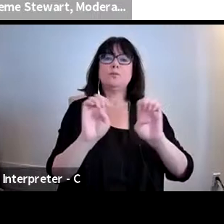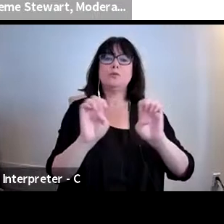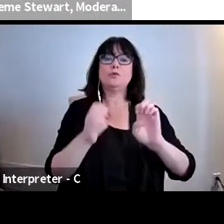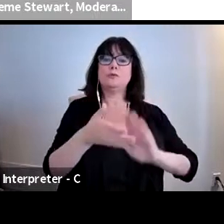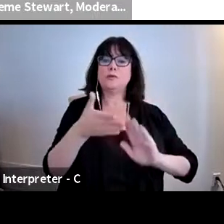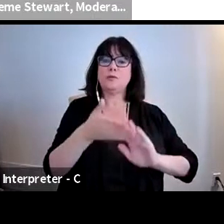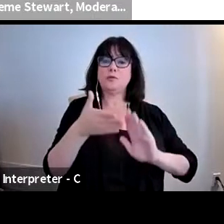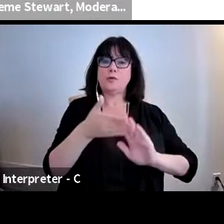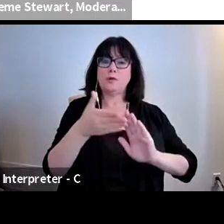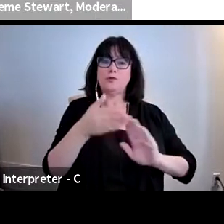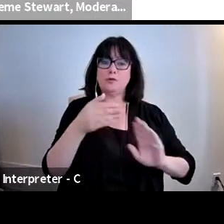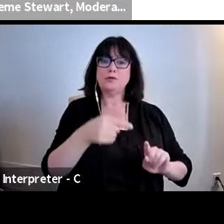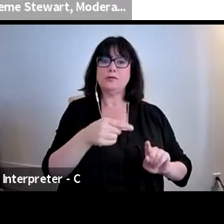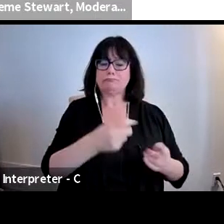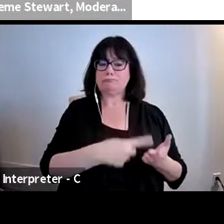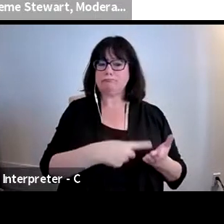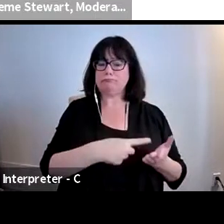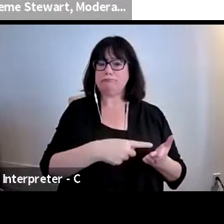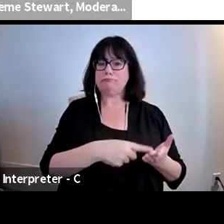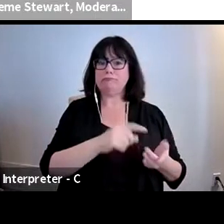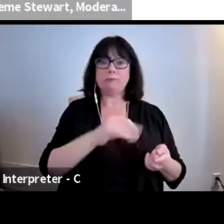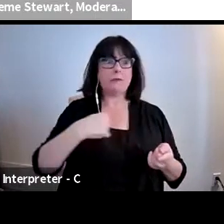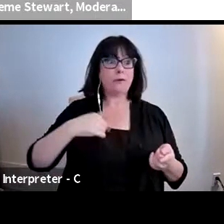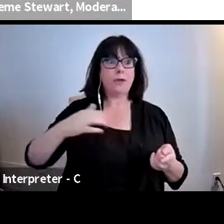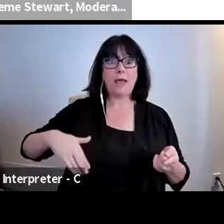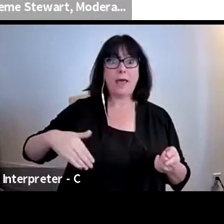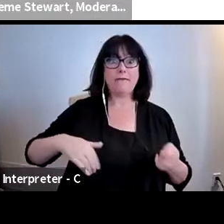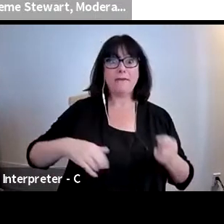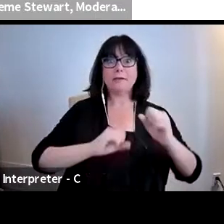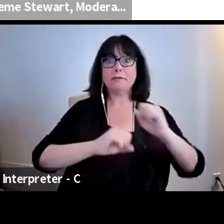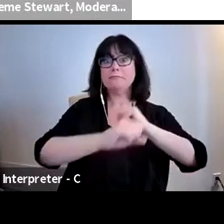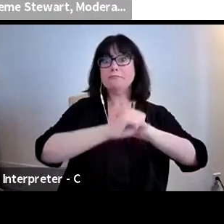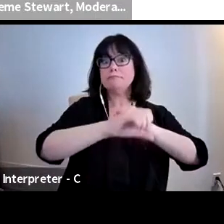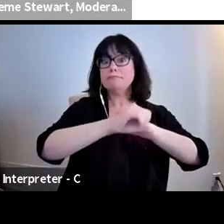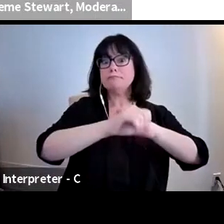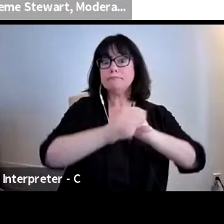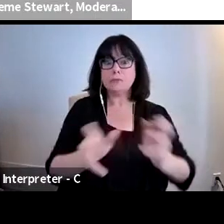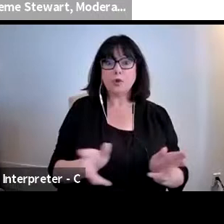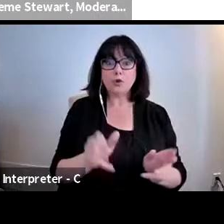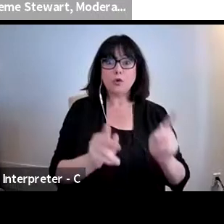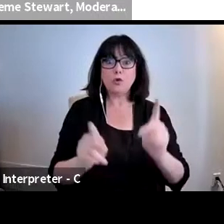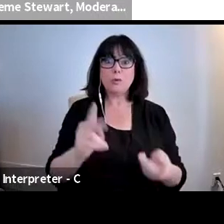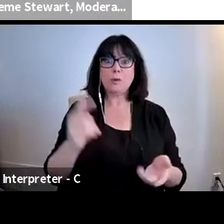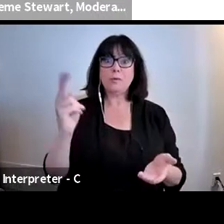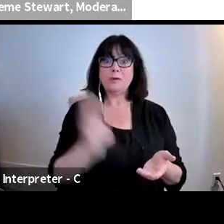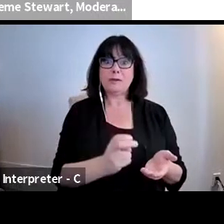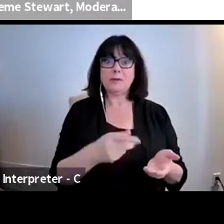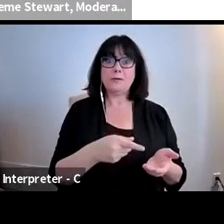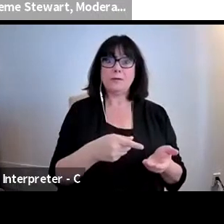that recommendation if we haven't done so already. Does that make sense, Carol?